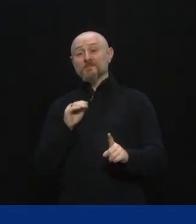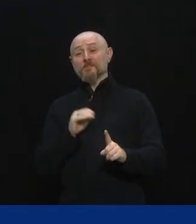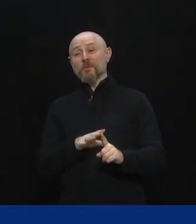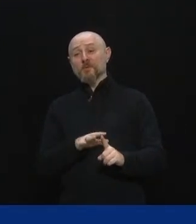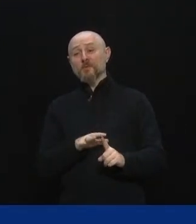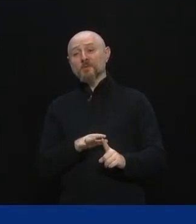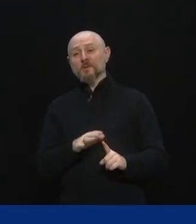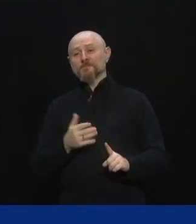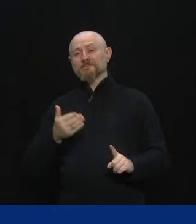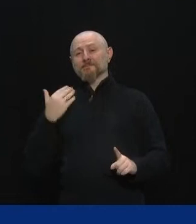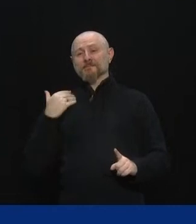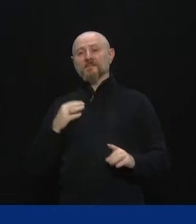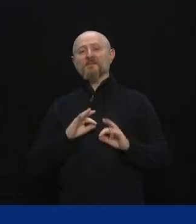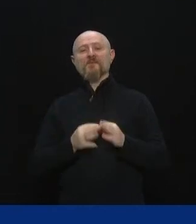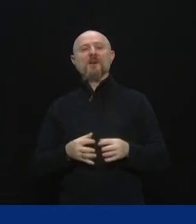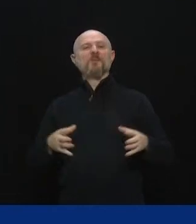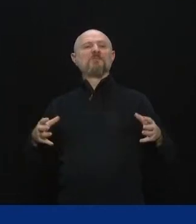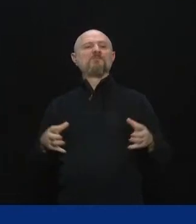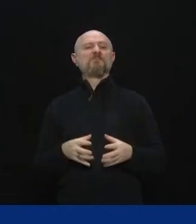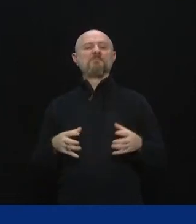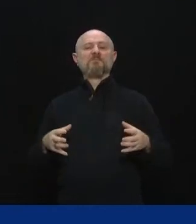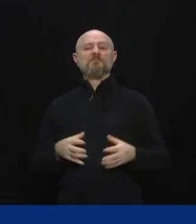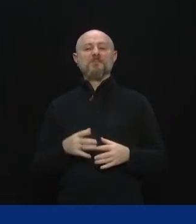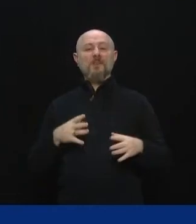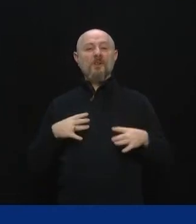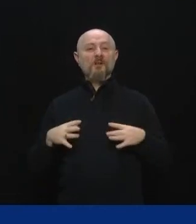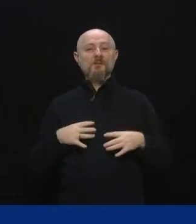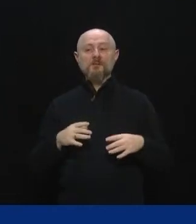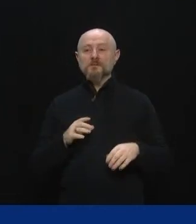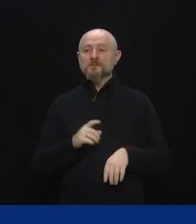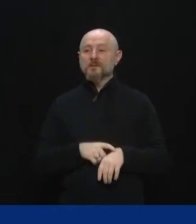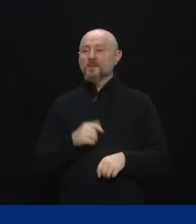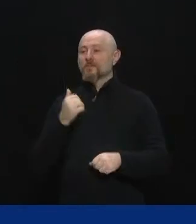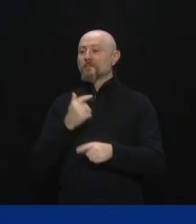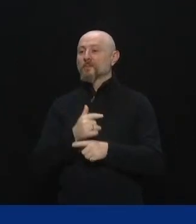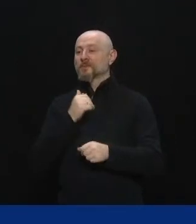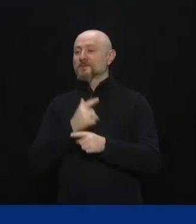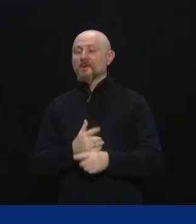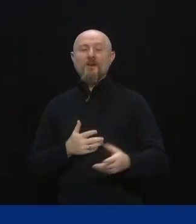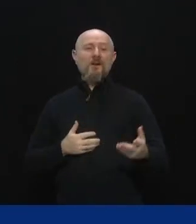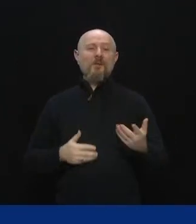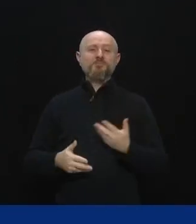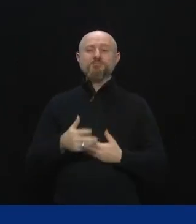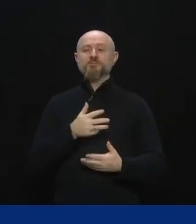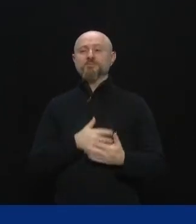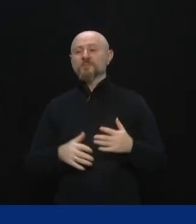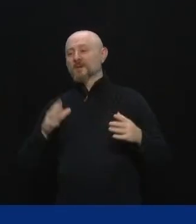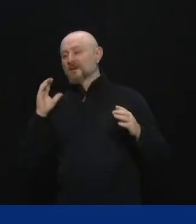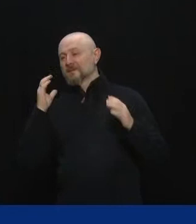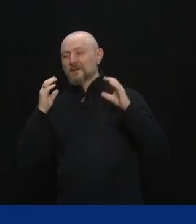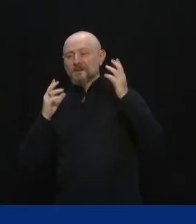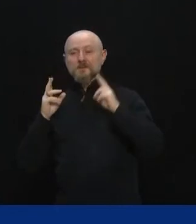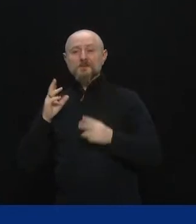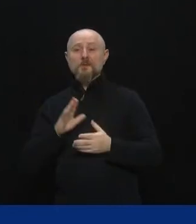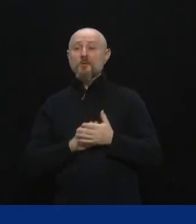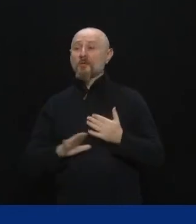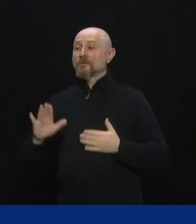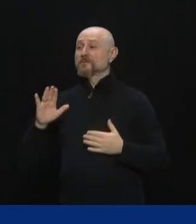holiday gatherings where they saw older siblings and maybe cousins home from college and all this. They were in